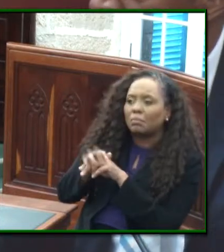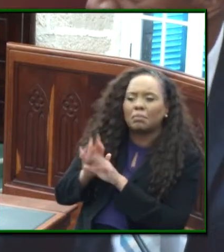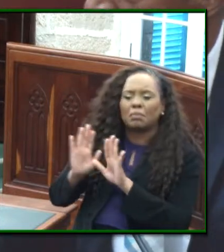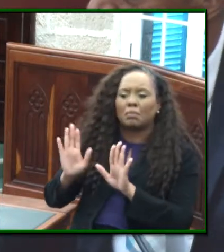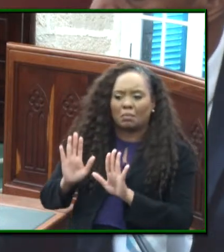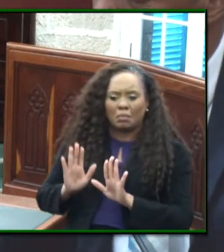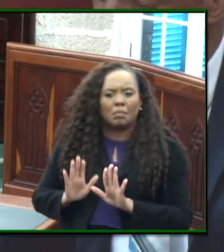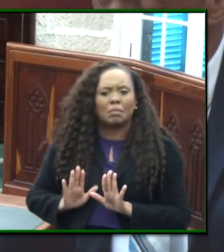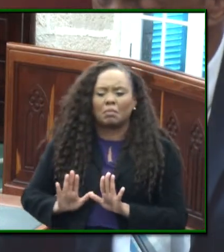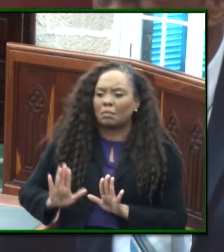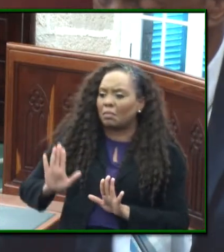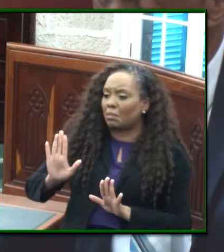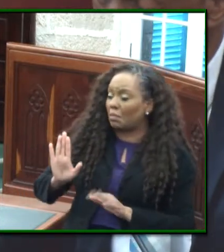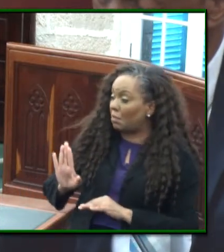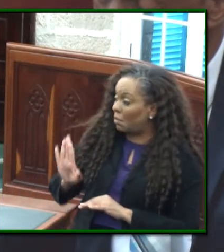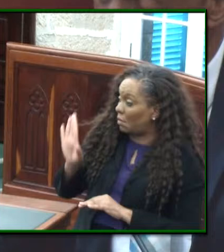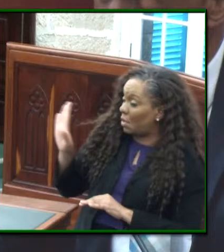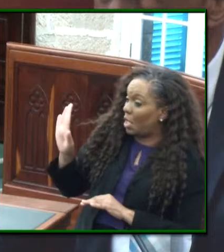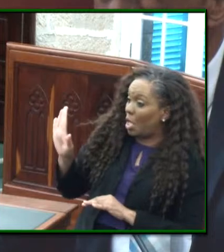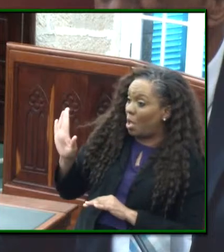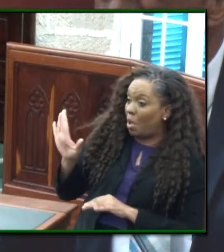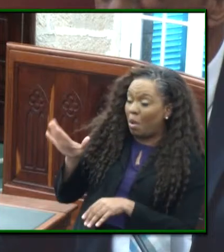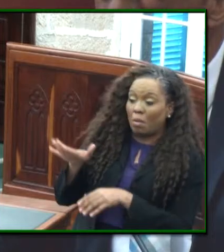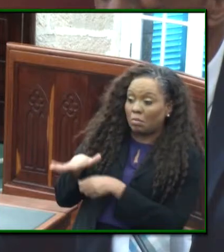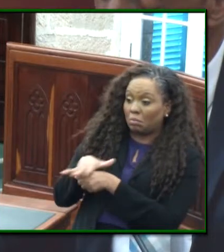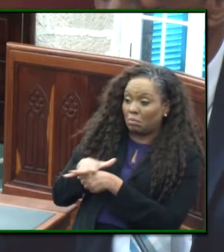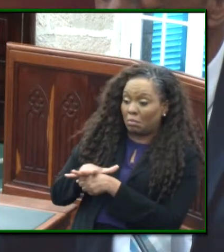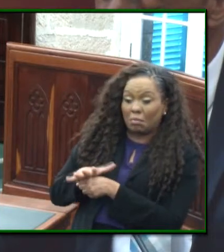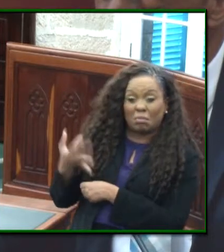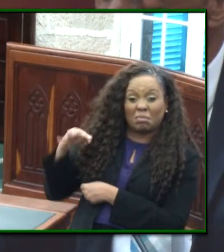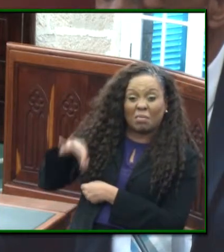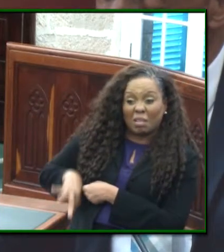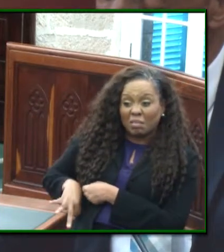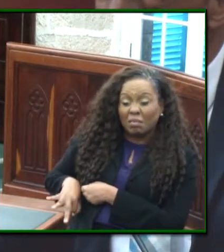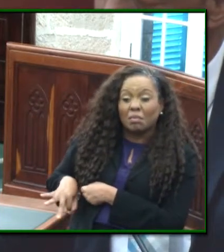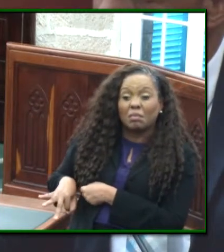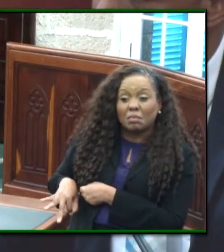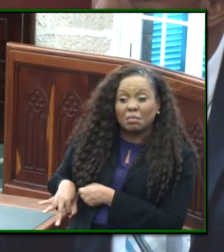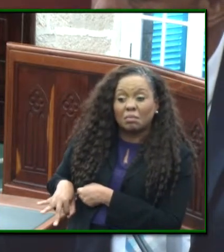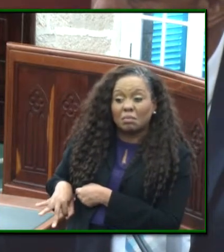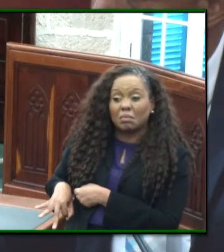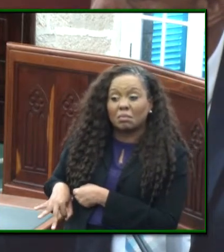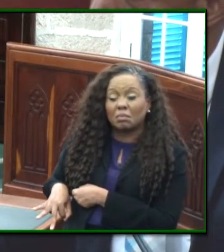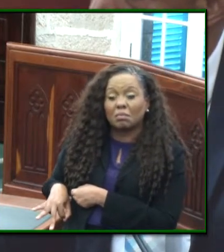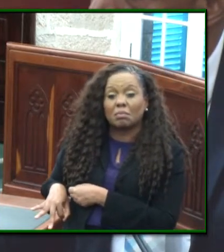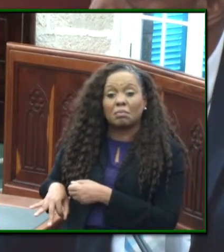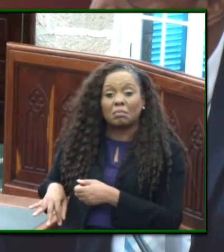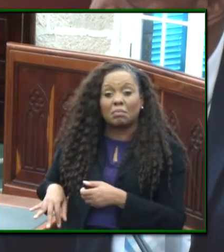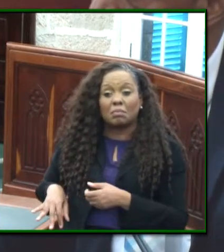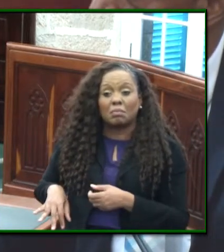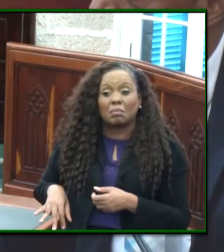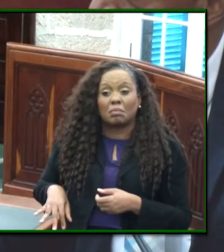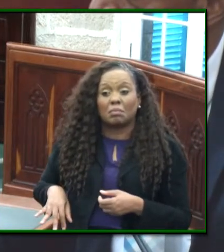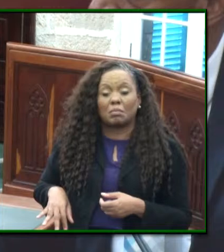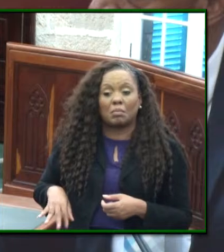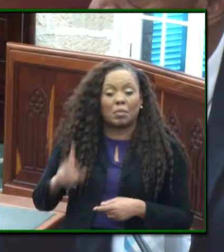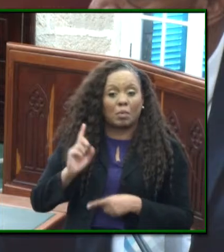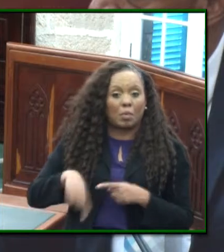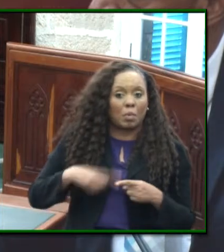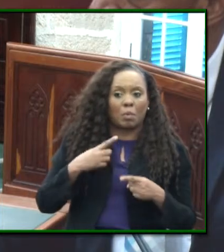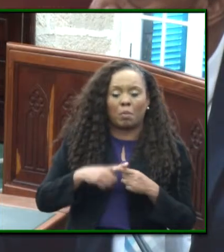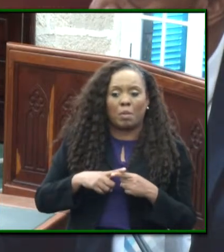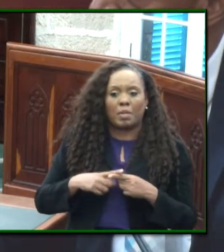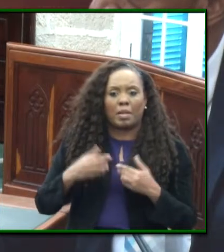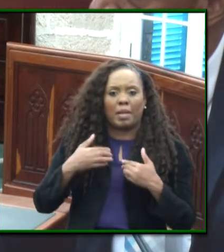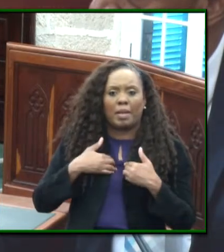Your constituency was able to benefit in the aftermath of a spate of criminal